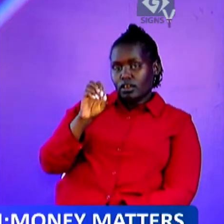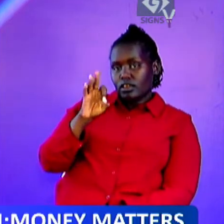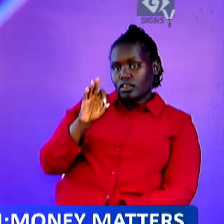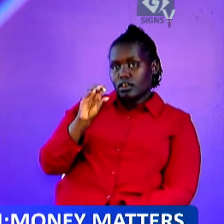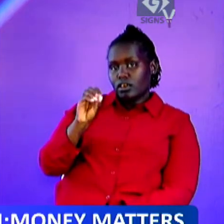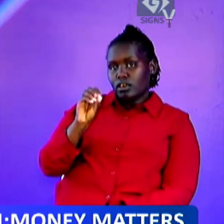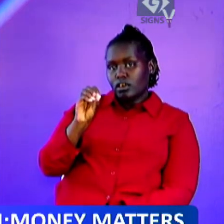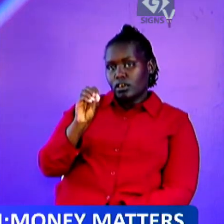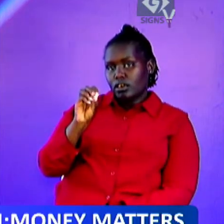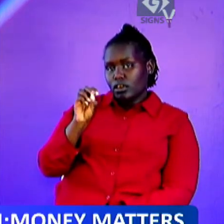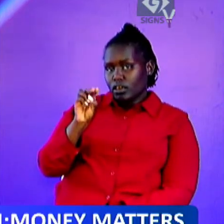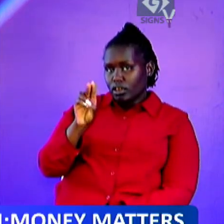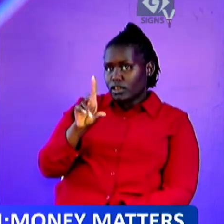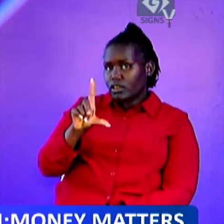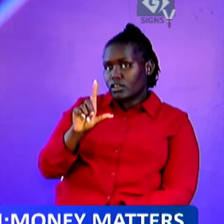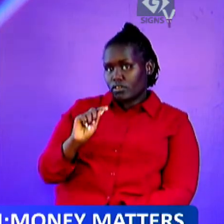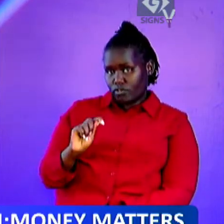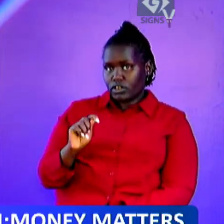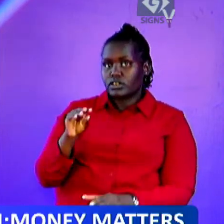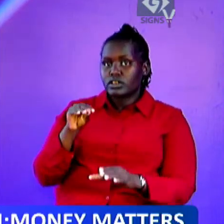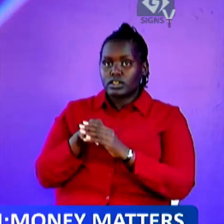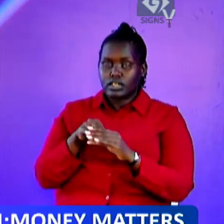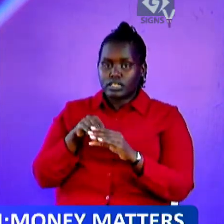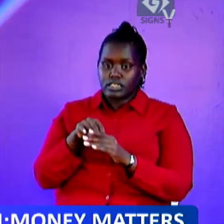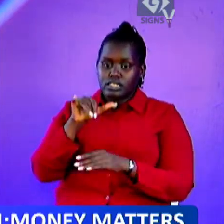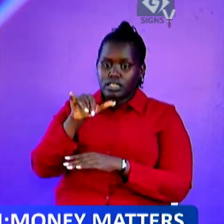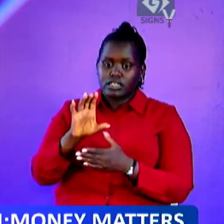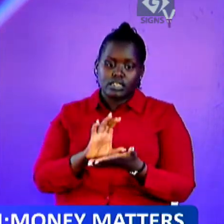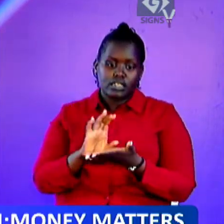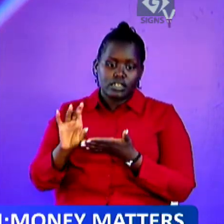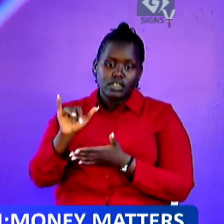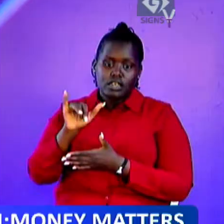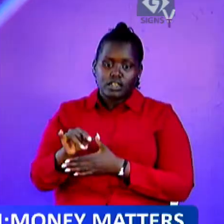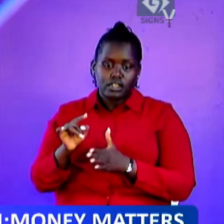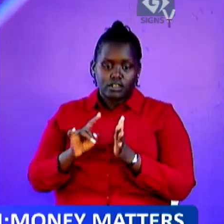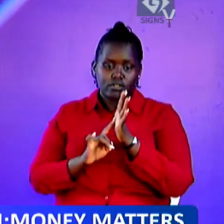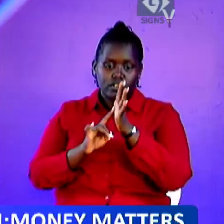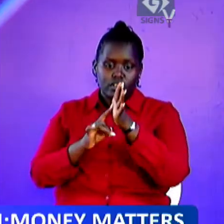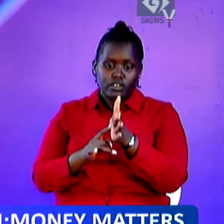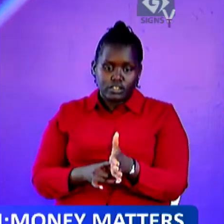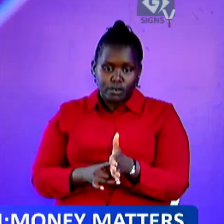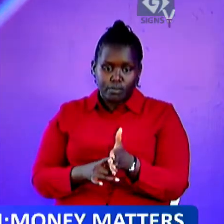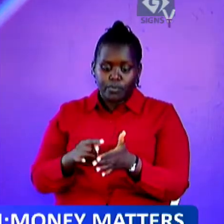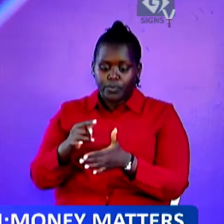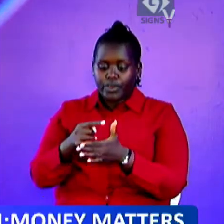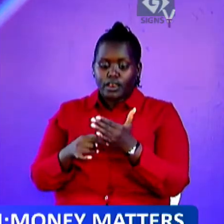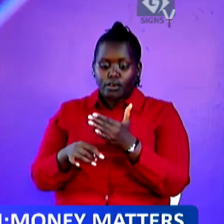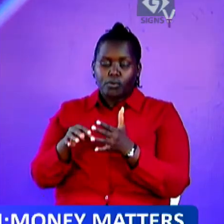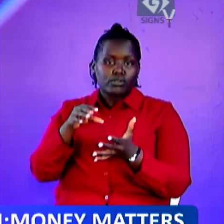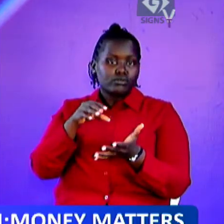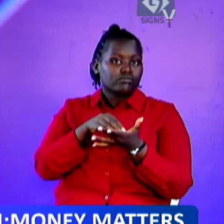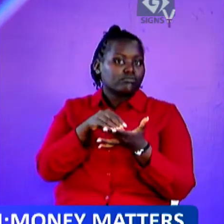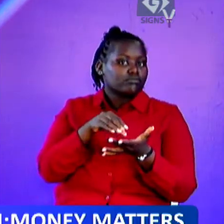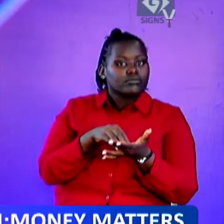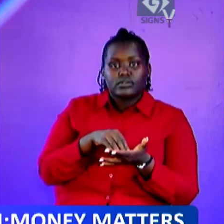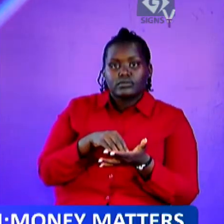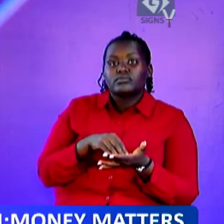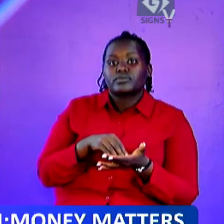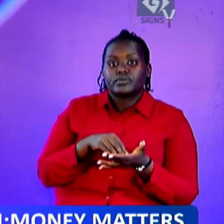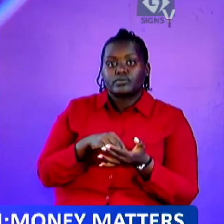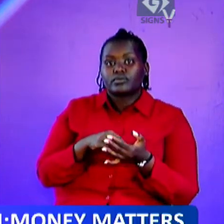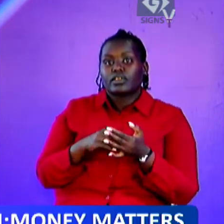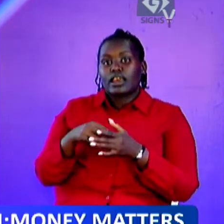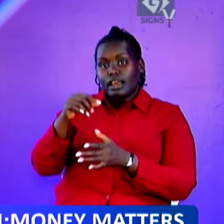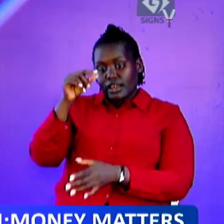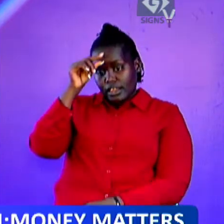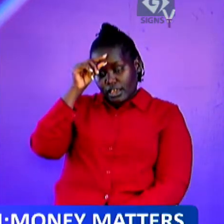money in the bank, you will not be able to access that cash. So that is just one example. Worst case scenario, the government will just print